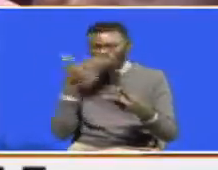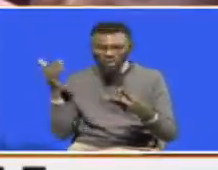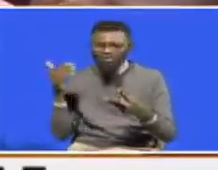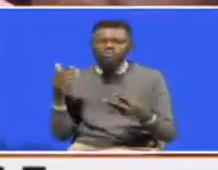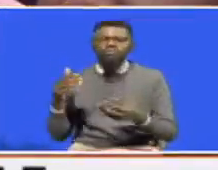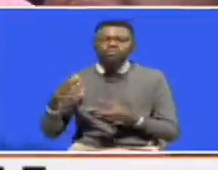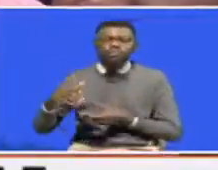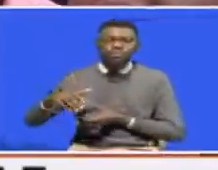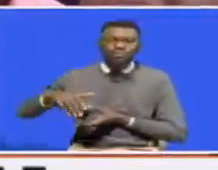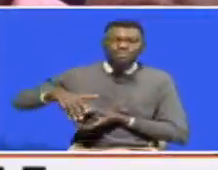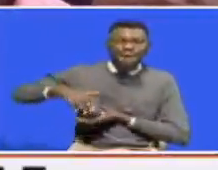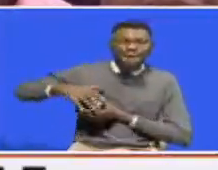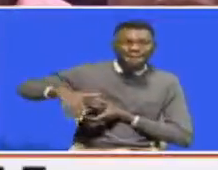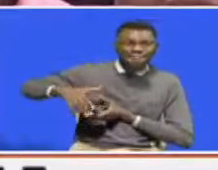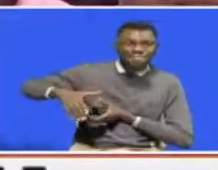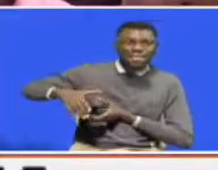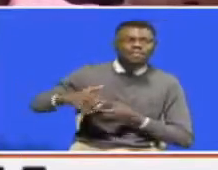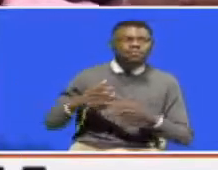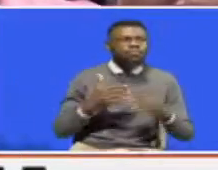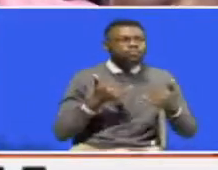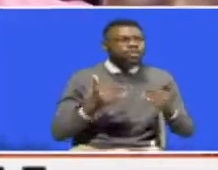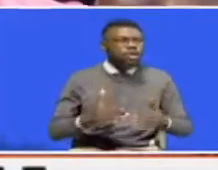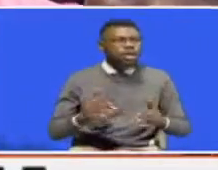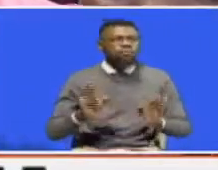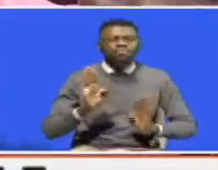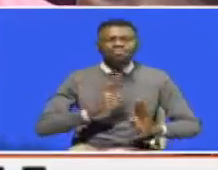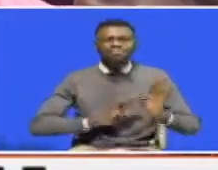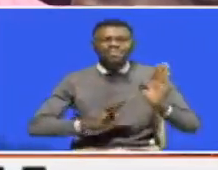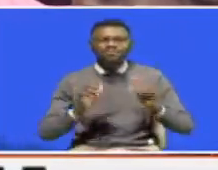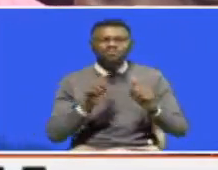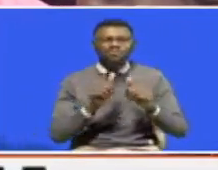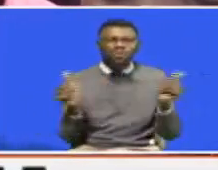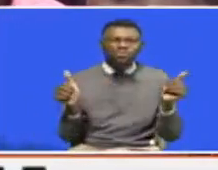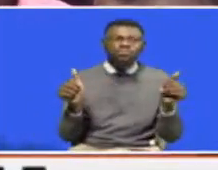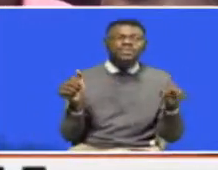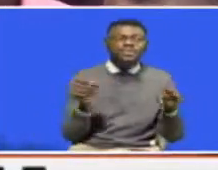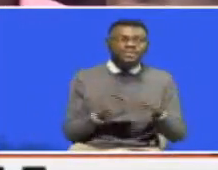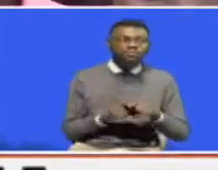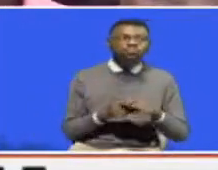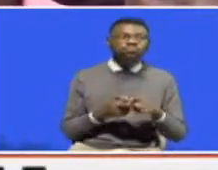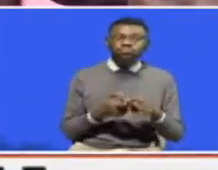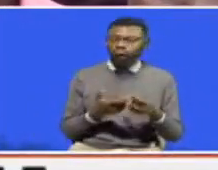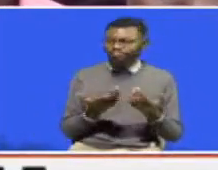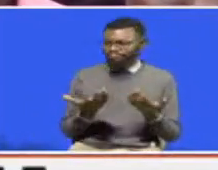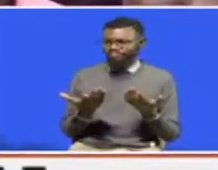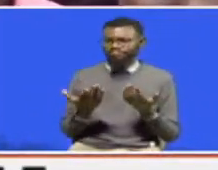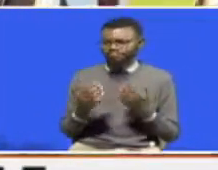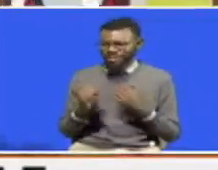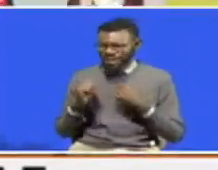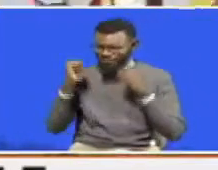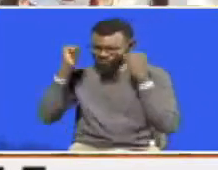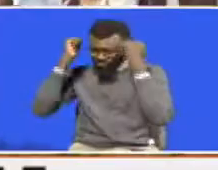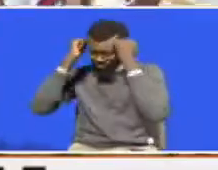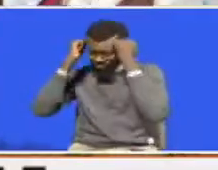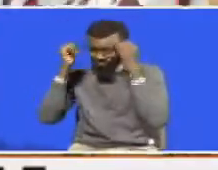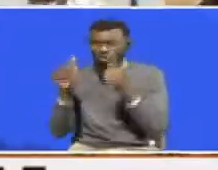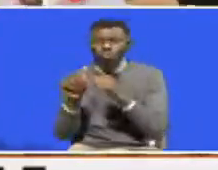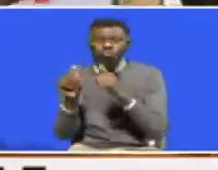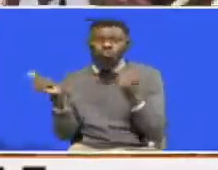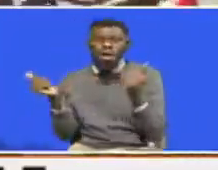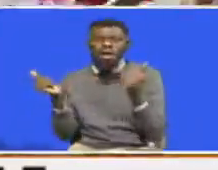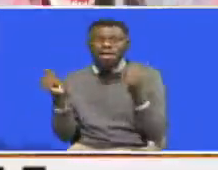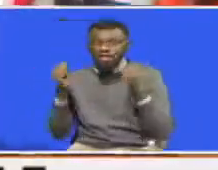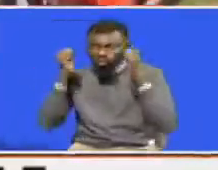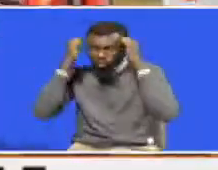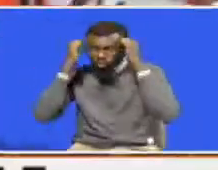has produced great disciplined players, and when you also reflect to academics, you also realize that these students are